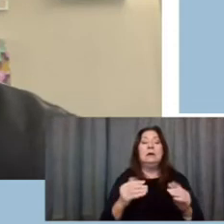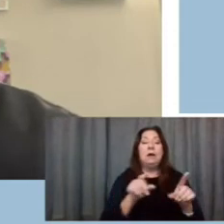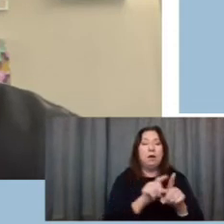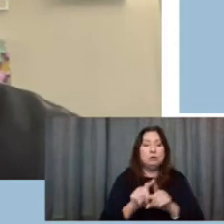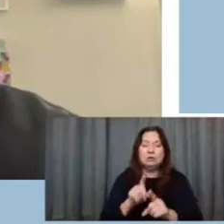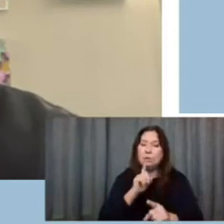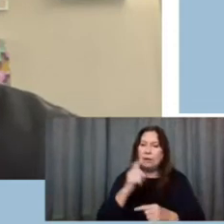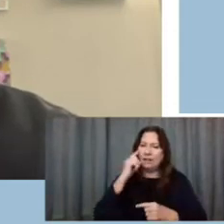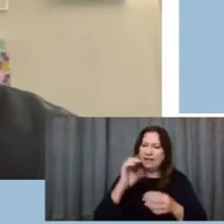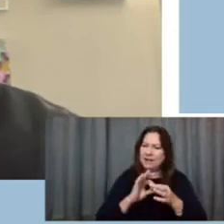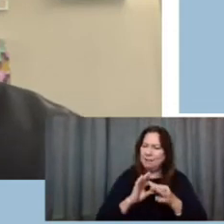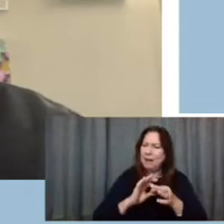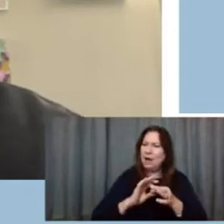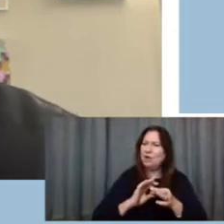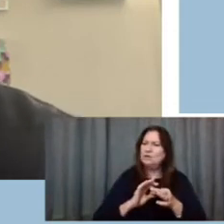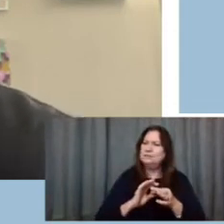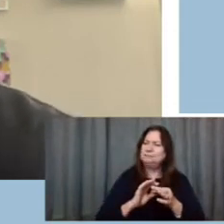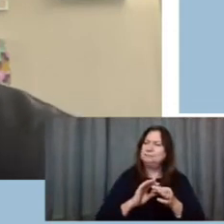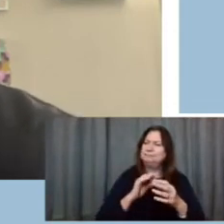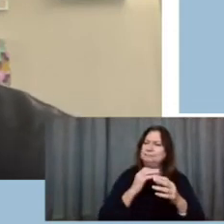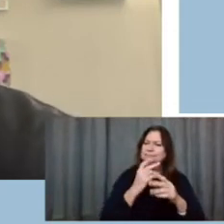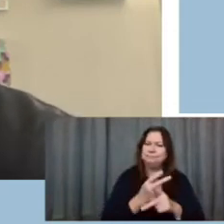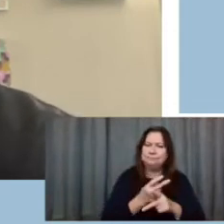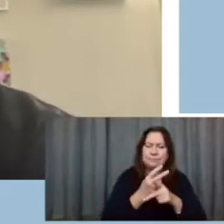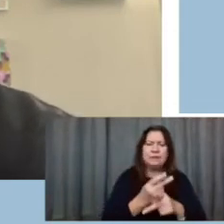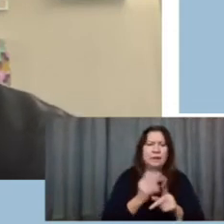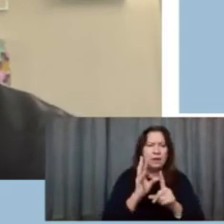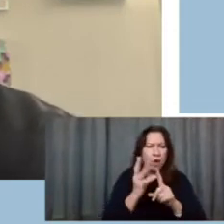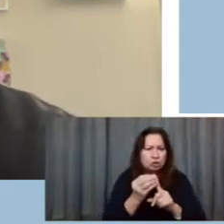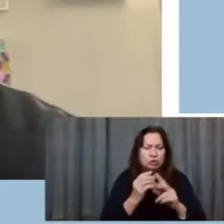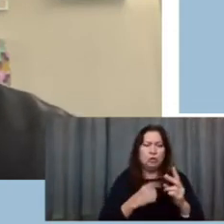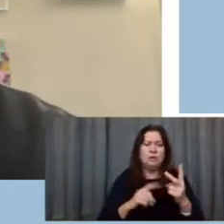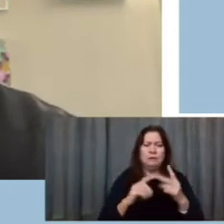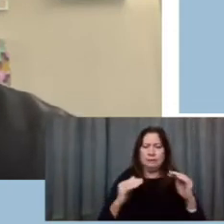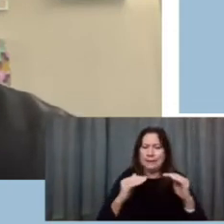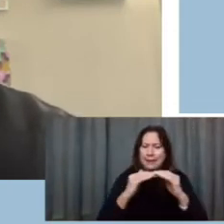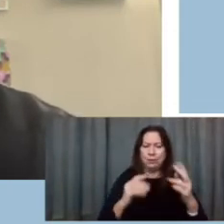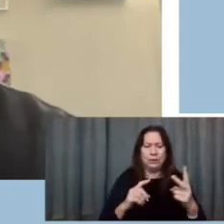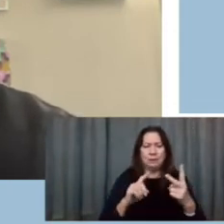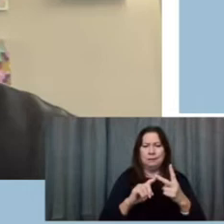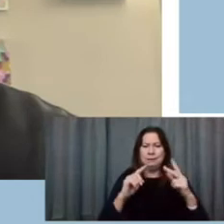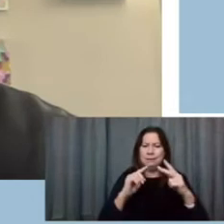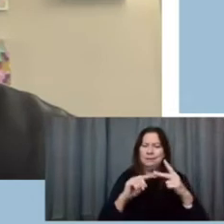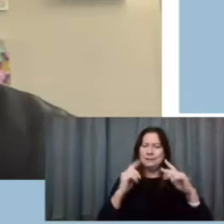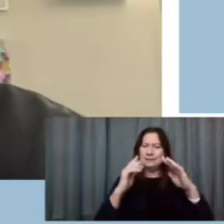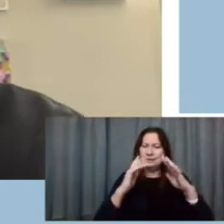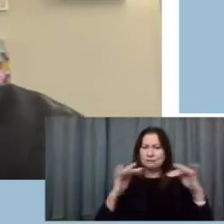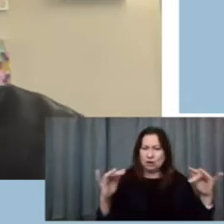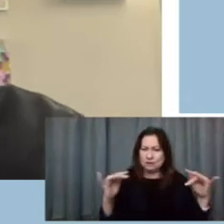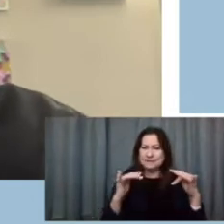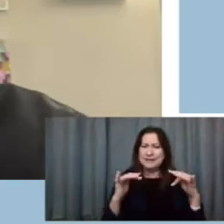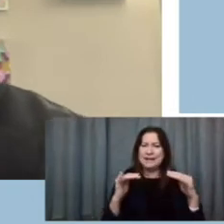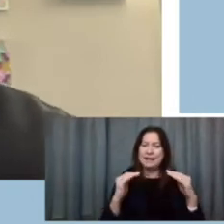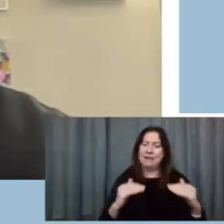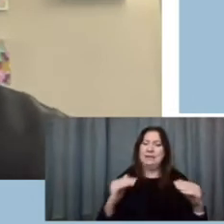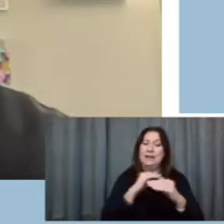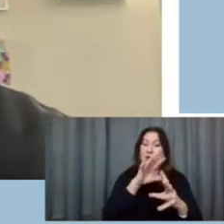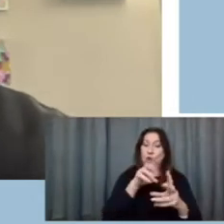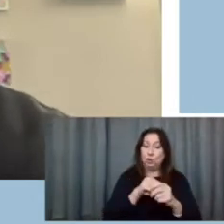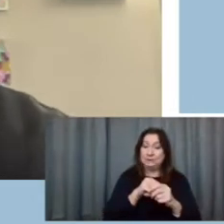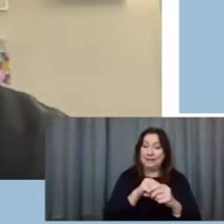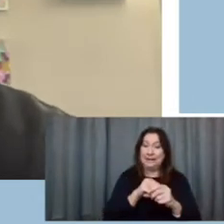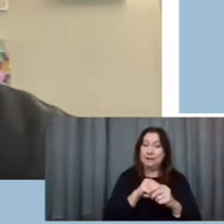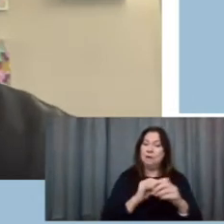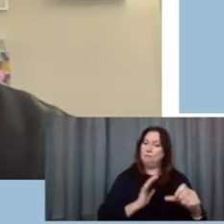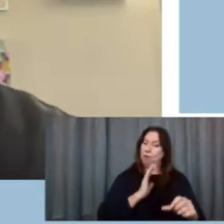about attending to issues of culture, equity, and diversity, and inclusivity formally and informally